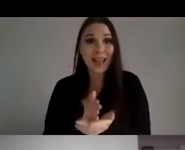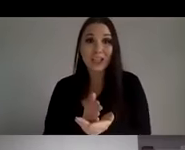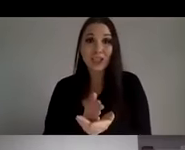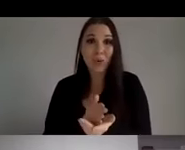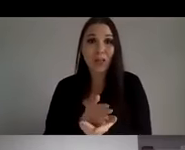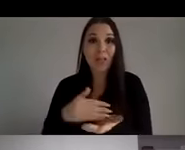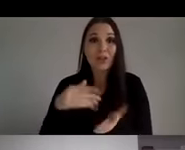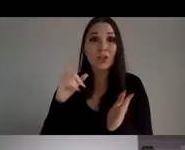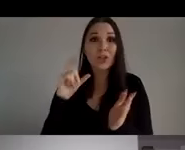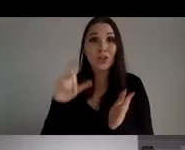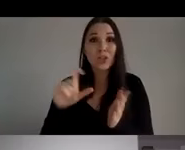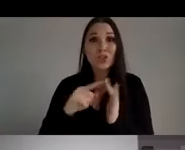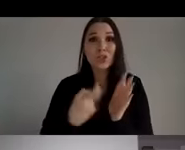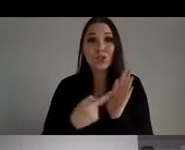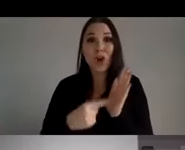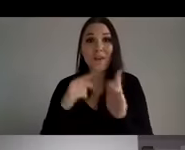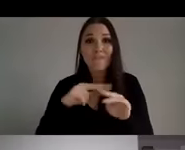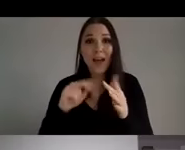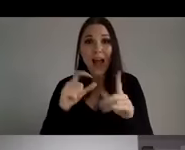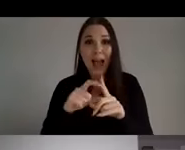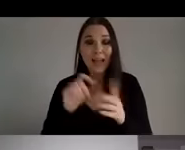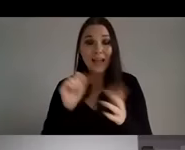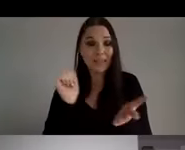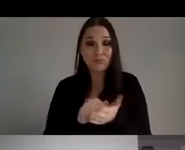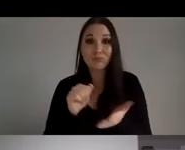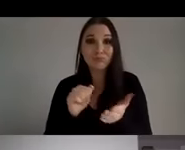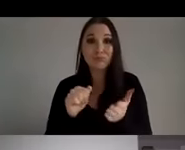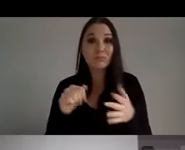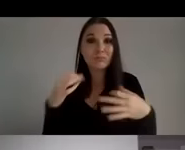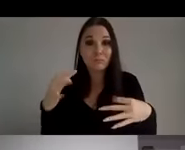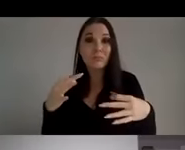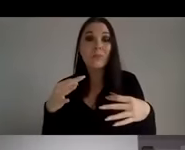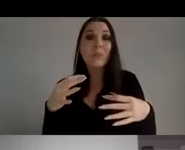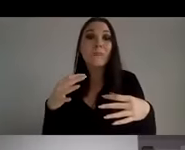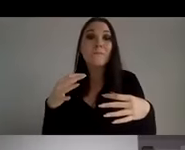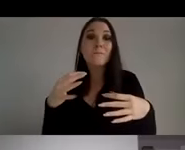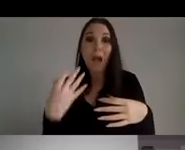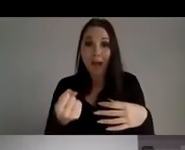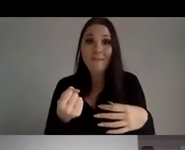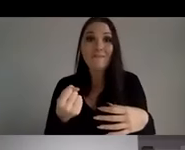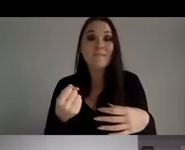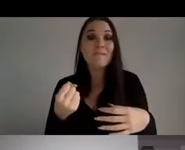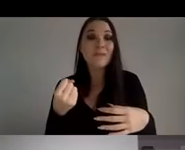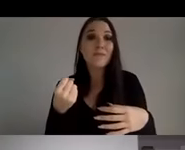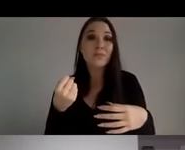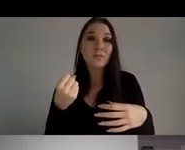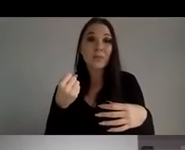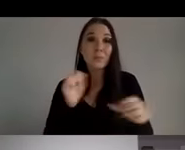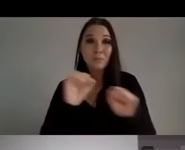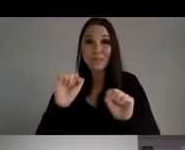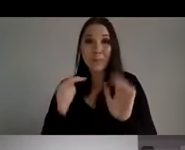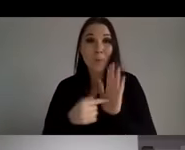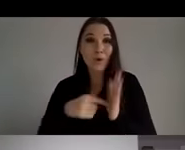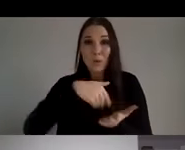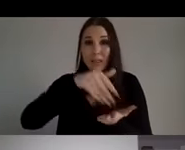industry. You guys are both ISO certified. You can tackle this maybe one at a time, or whoever wants to take it